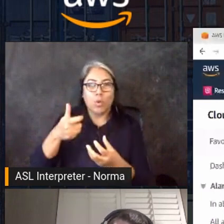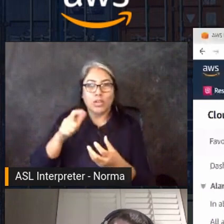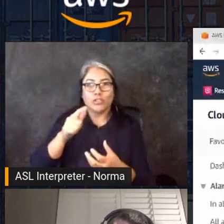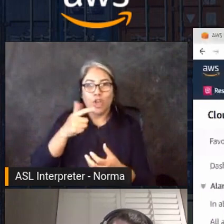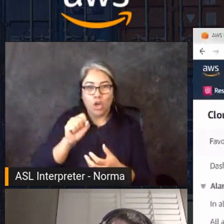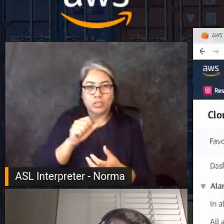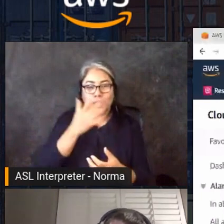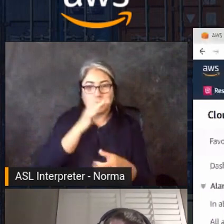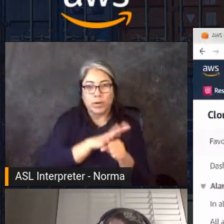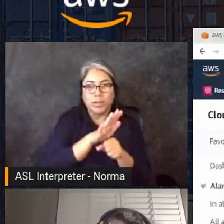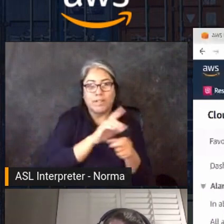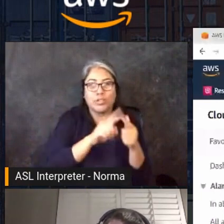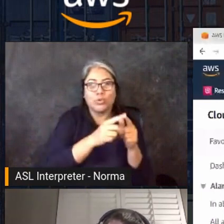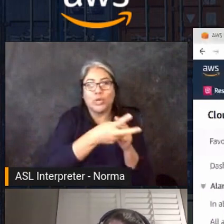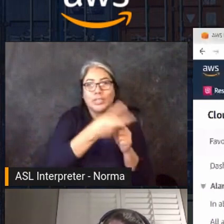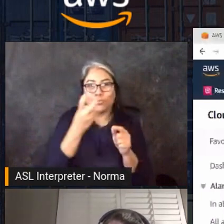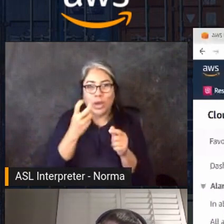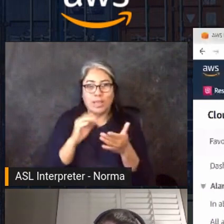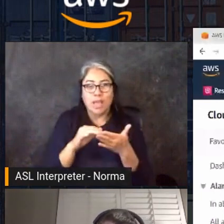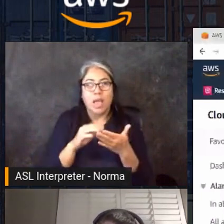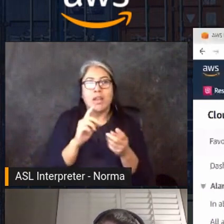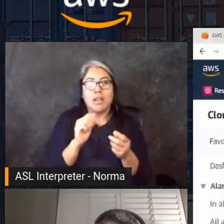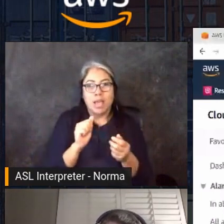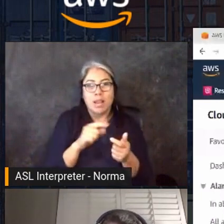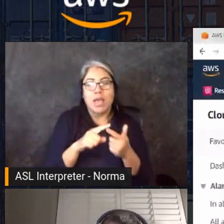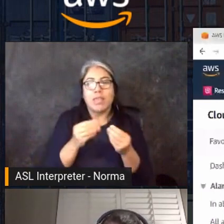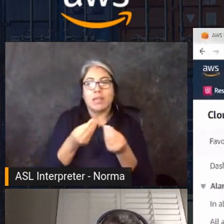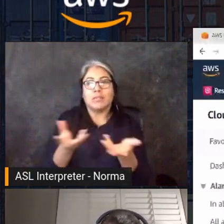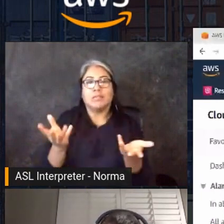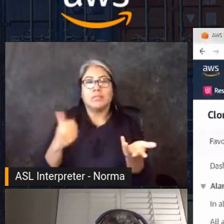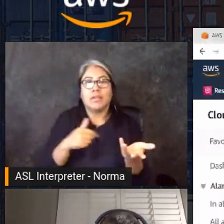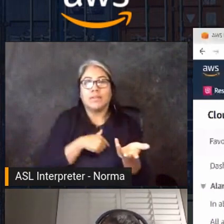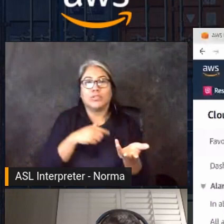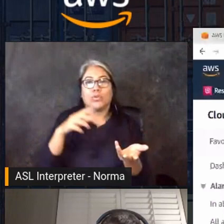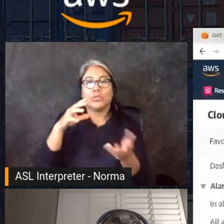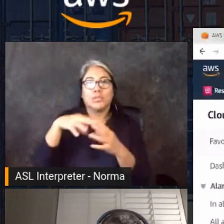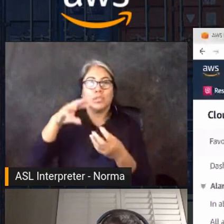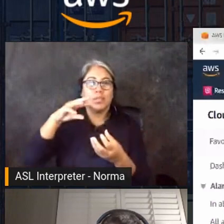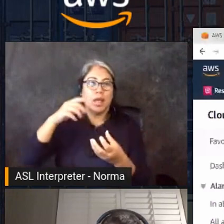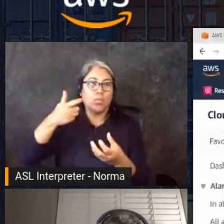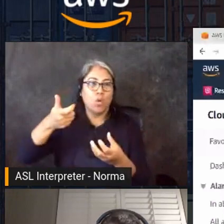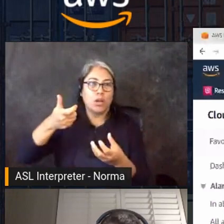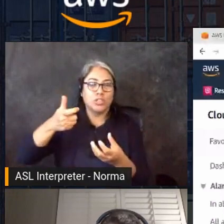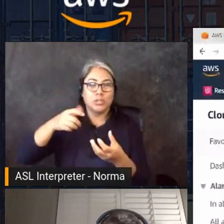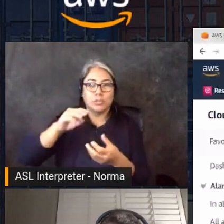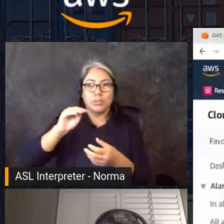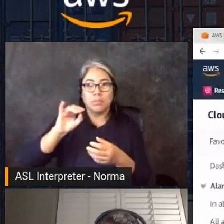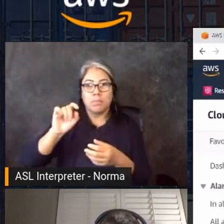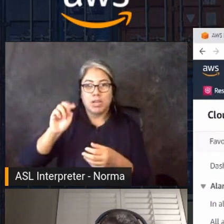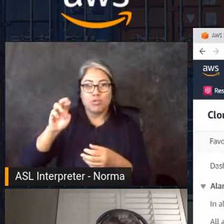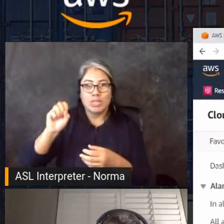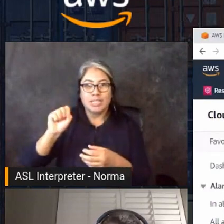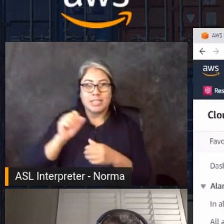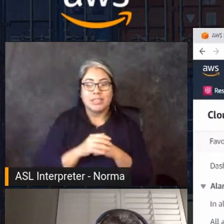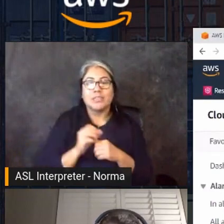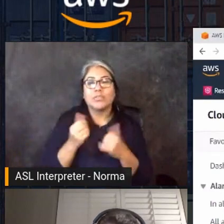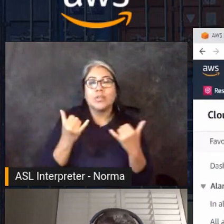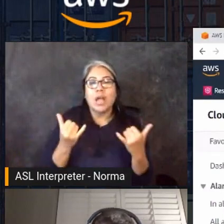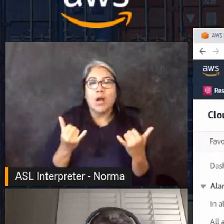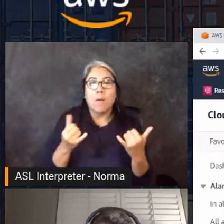extract that metric data out and then give us those CloudWatch metrics. So let's take a look